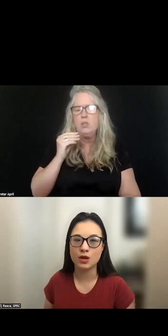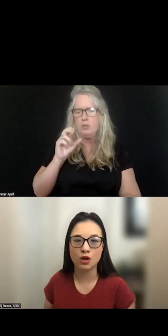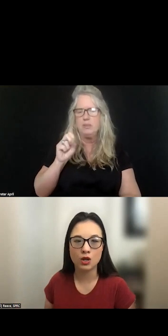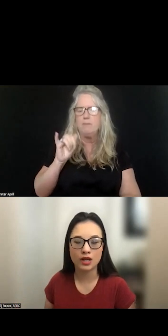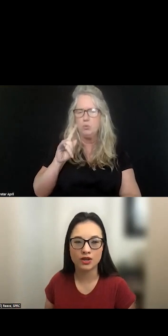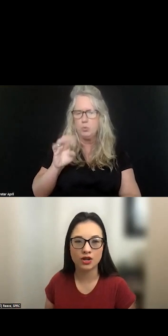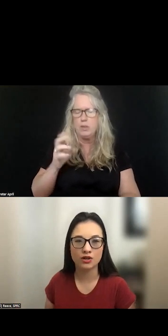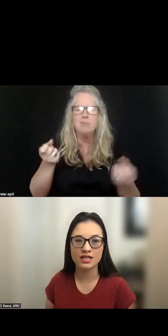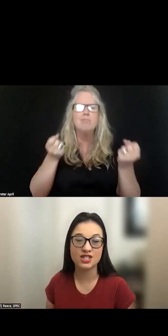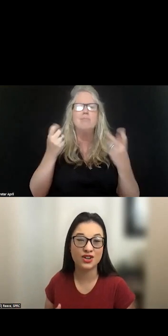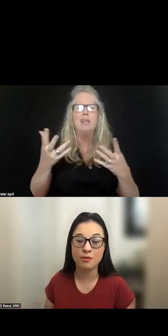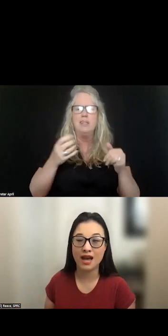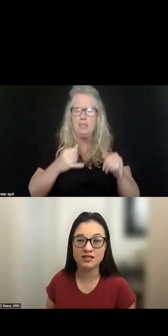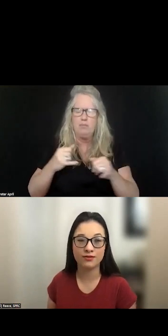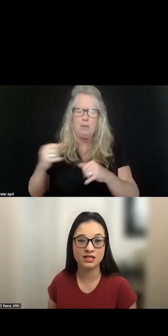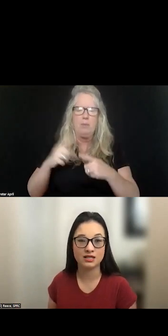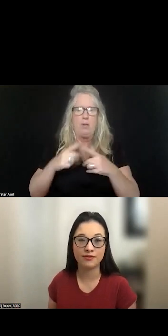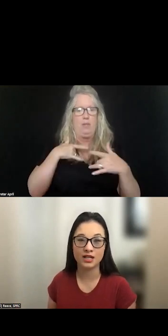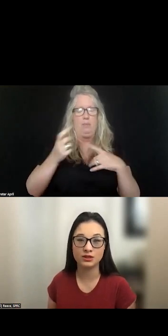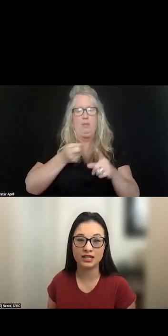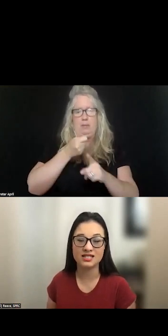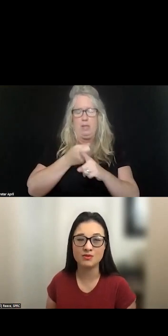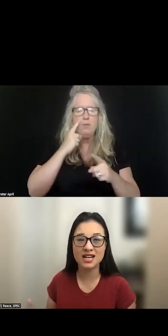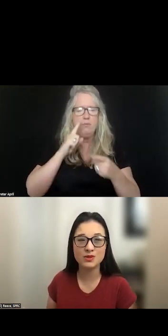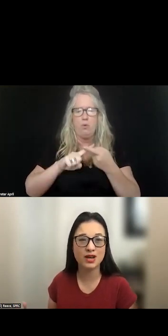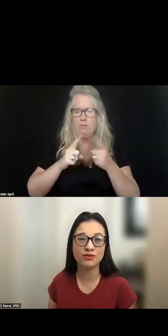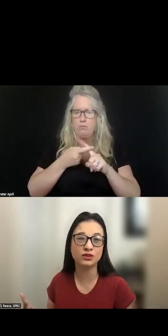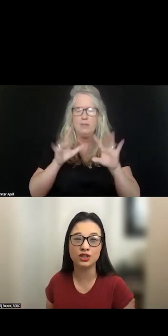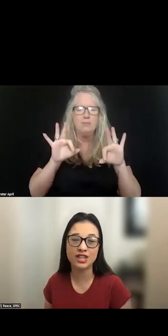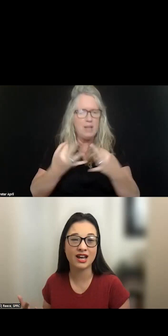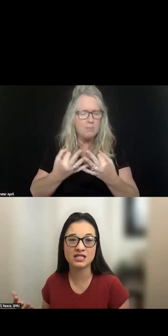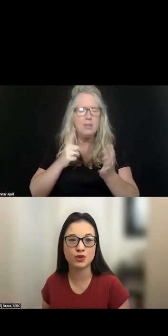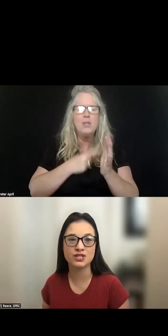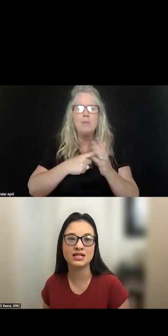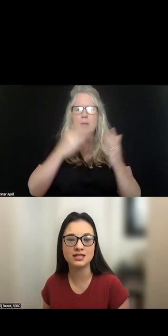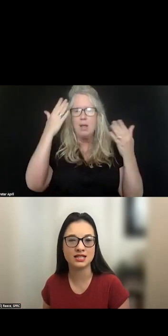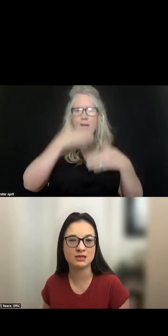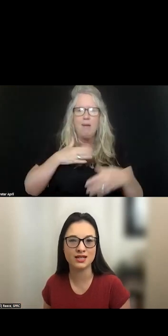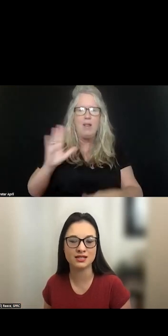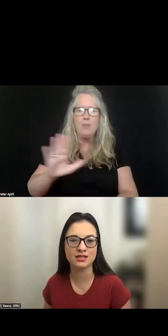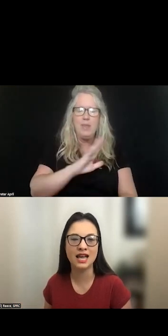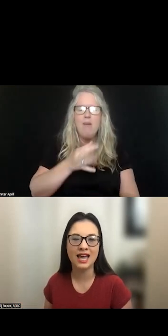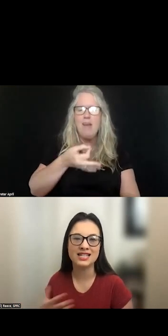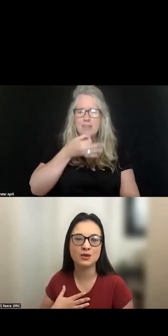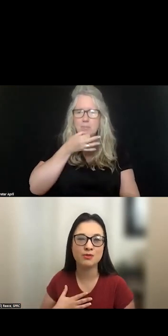individuals that we work with are considered impacted friends and family, and sometimes we overlook their expertise in these spaces. And to